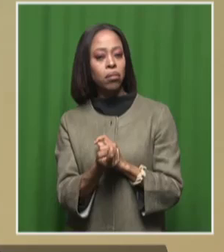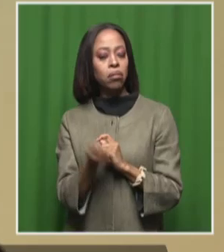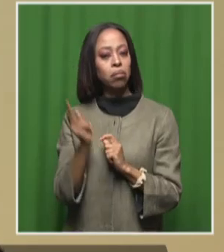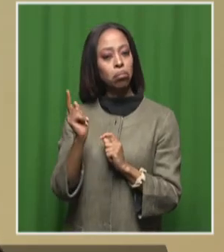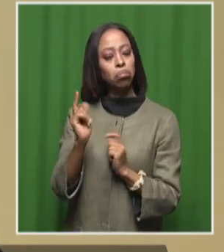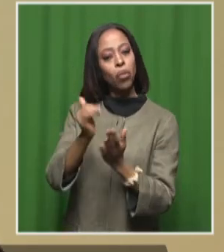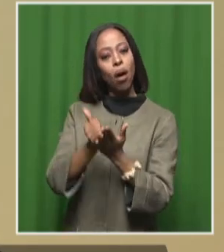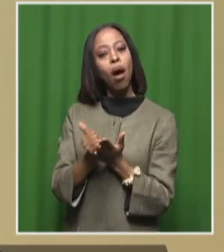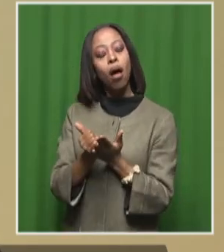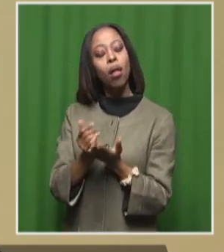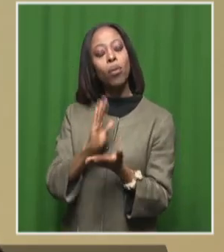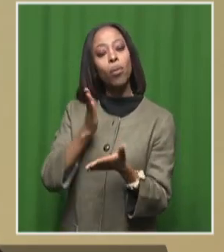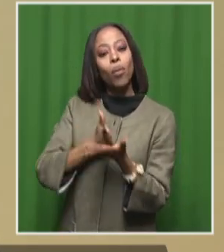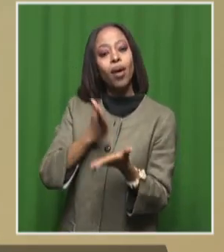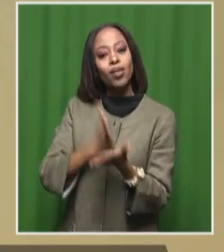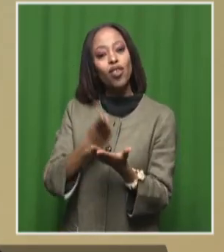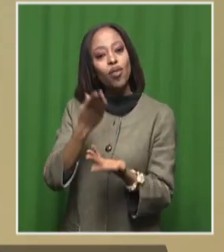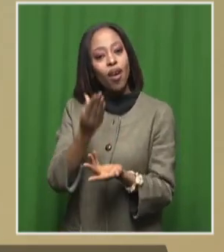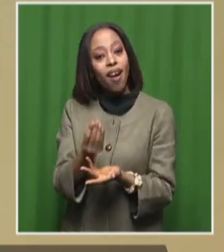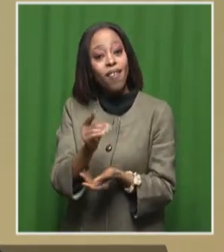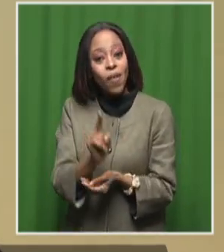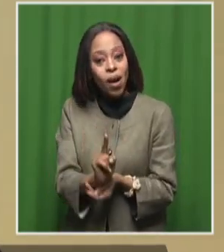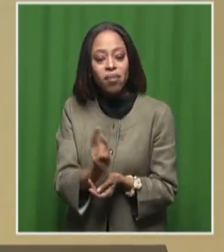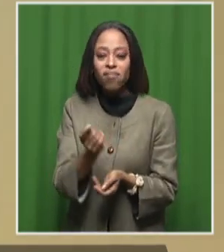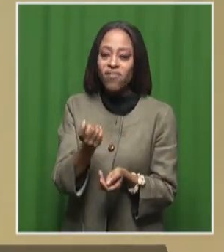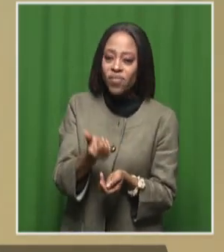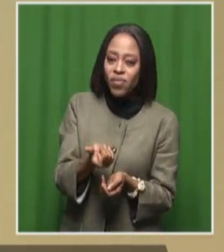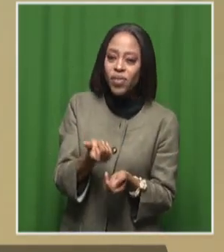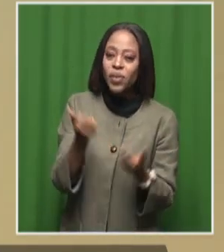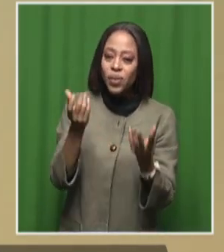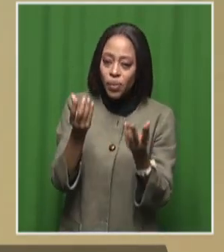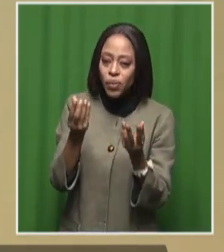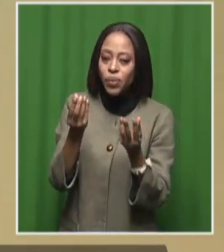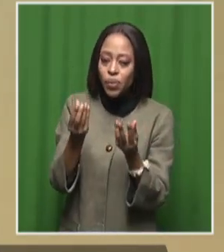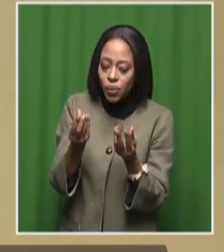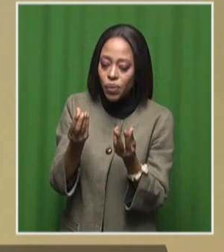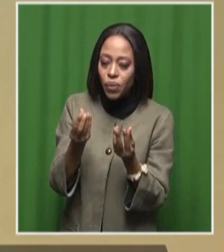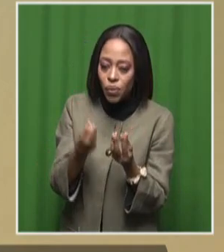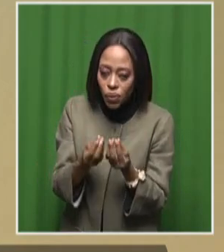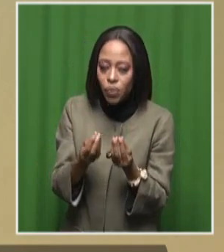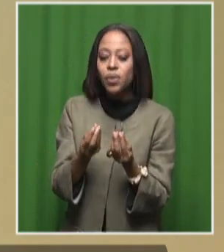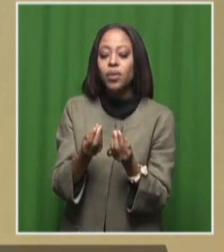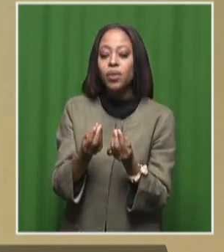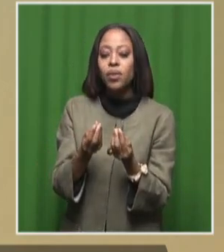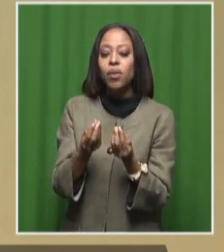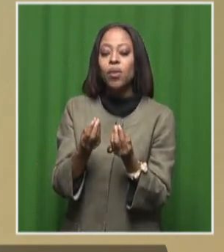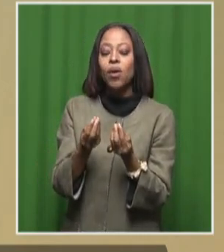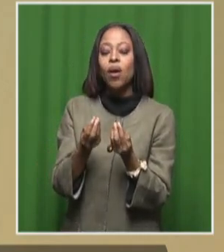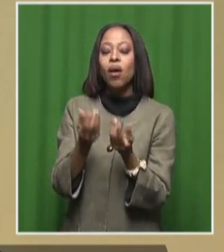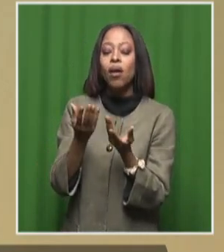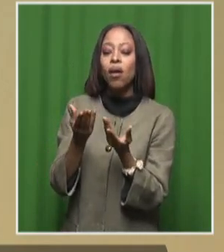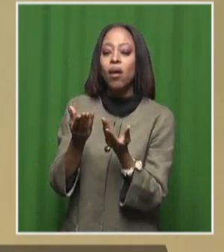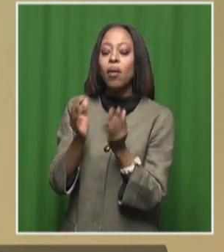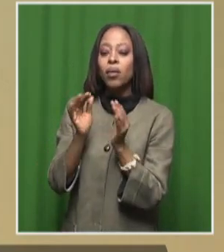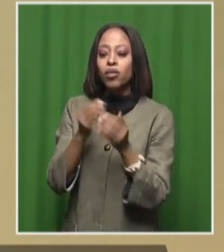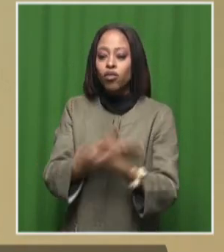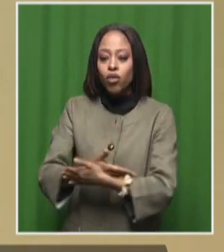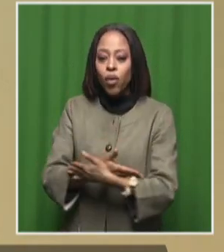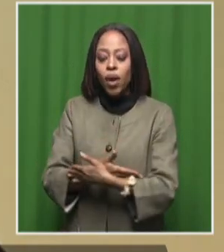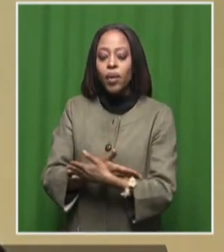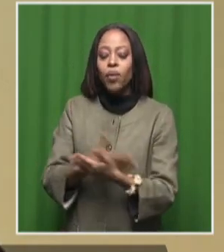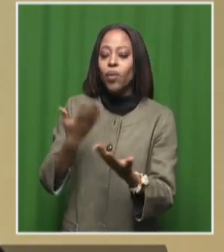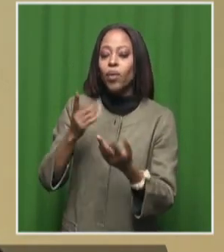to ensure that we have few objectors to immunization or uptake to health services.